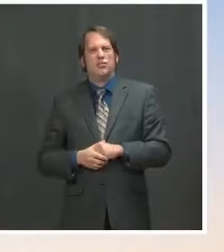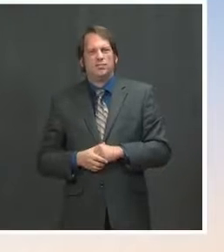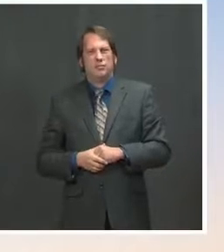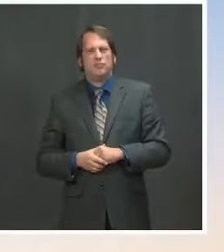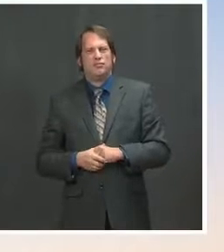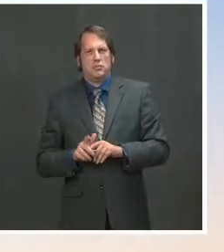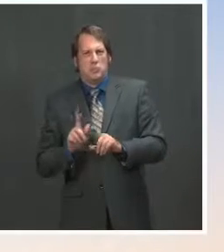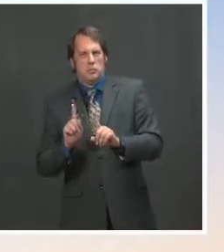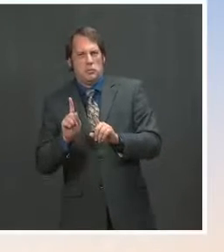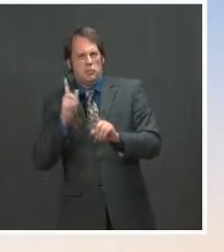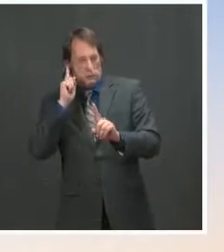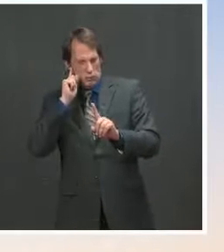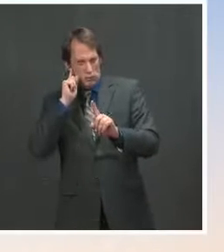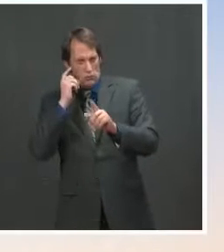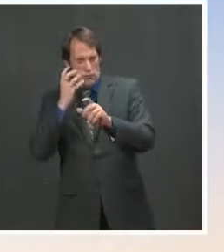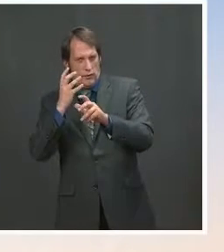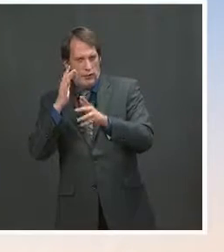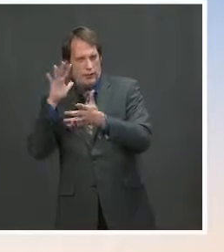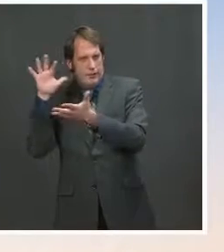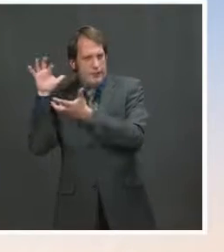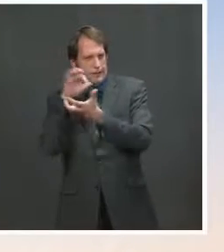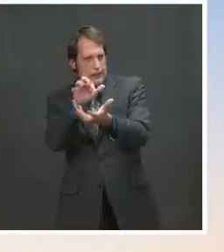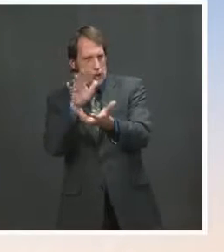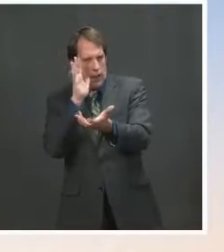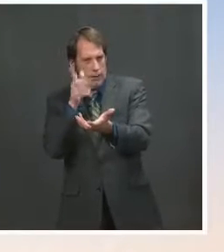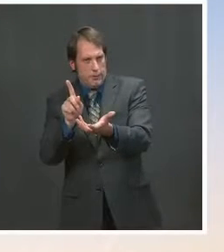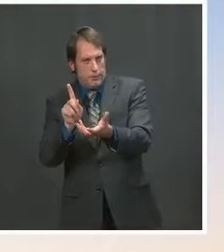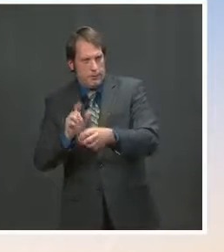schedule represents a public expression of the White House's